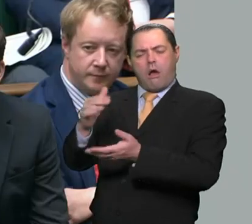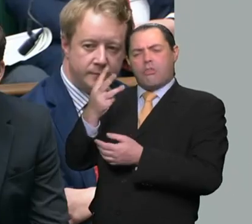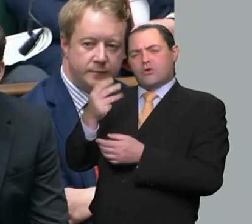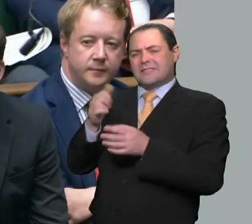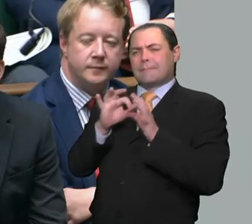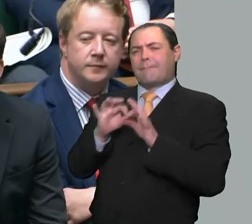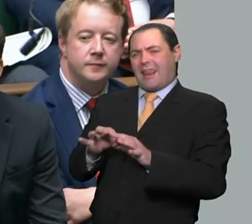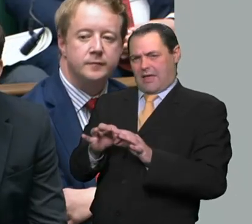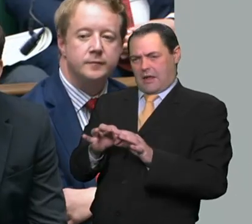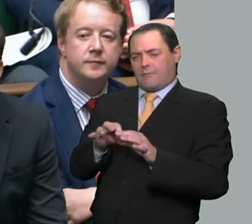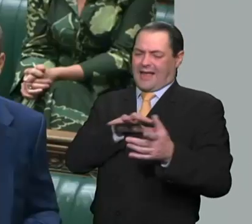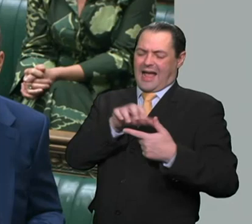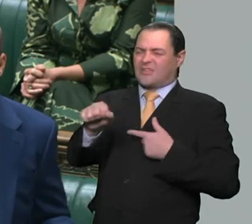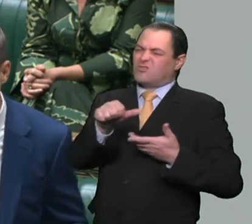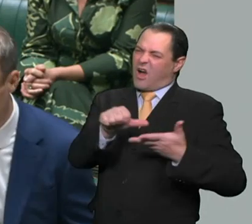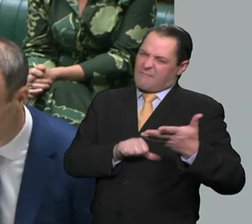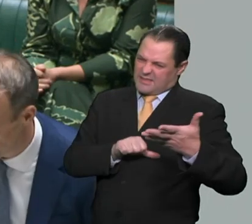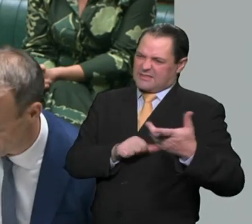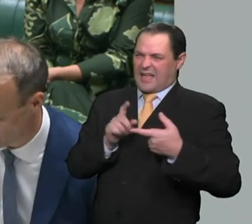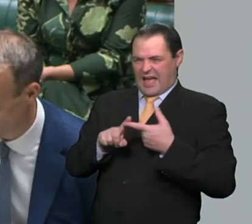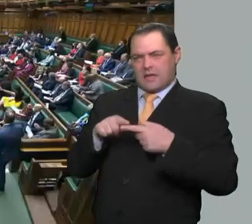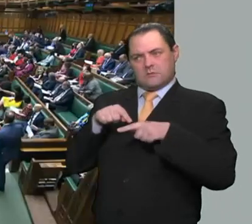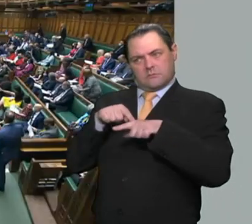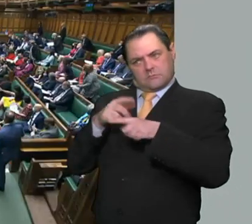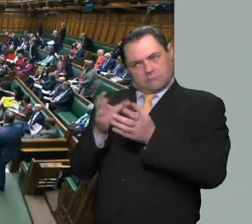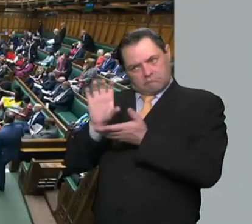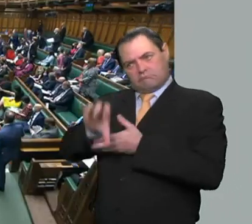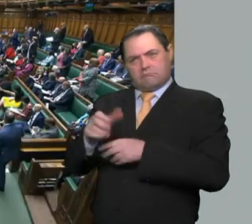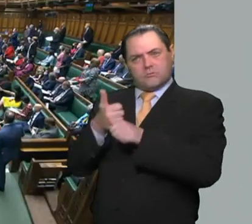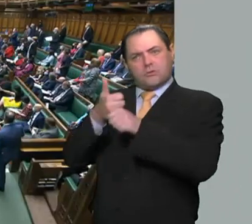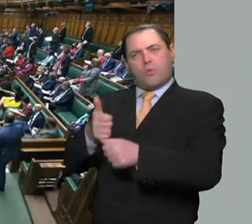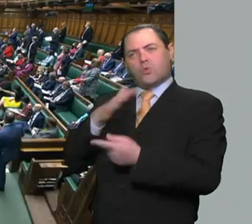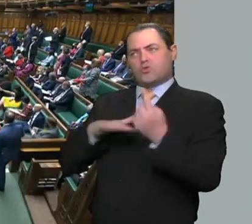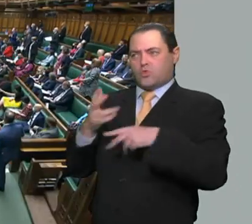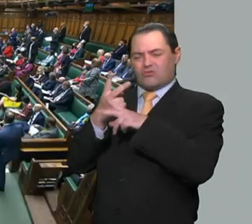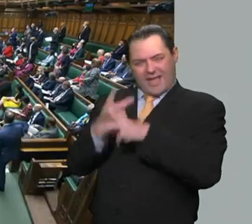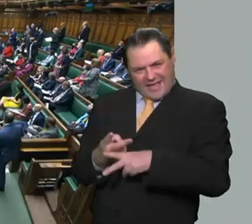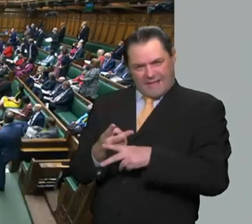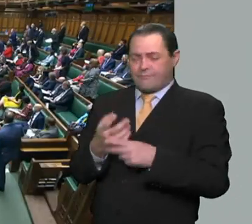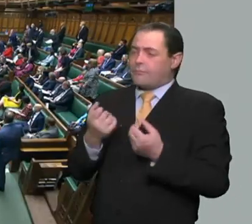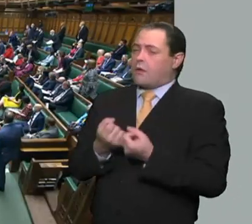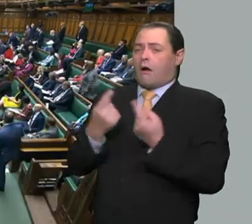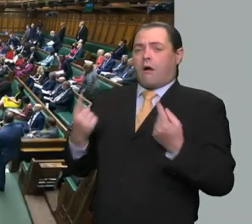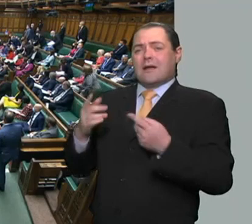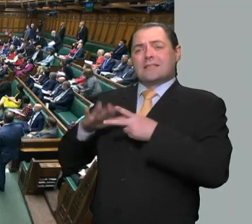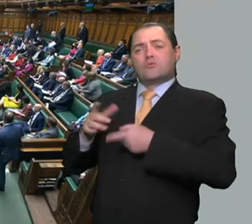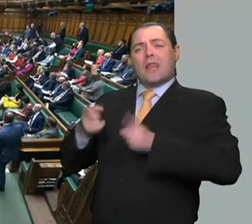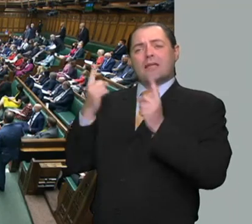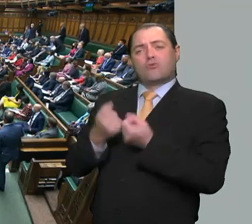NHS backlog, as well as pursuing our plan for social care. We now come to the Deputy Leader of the Opposition, Angela Rayner.